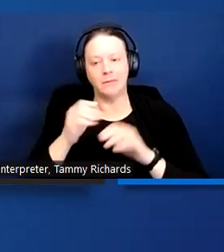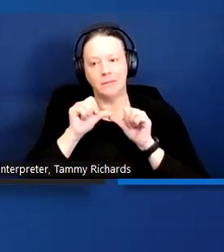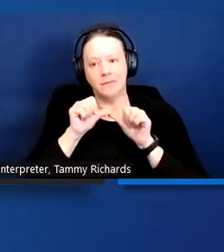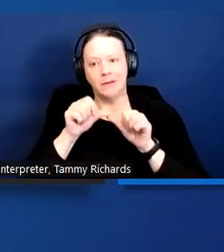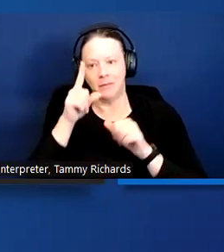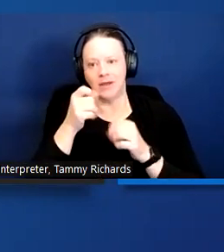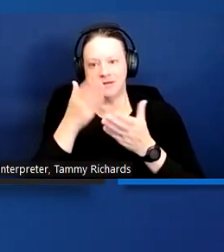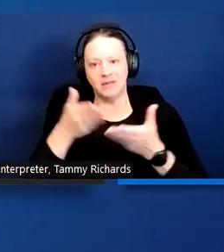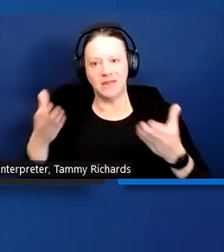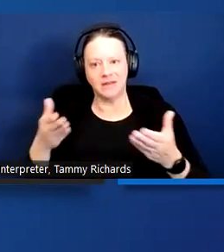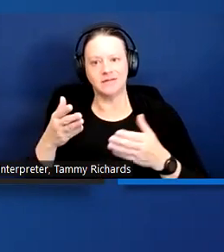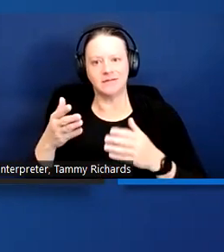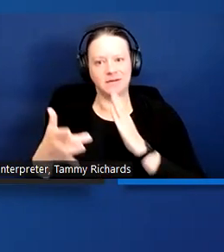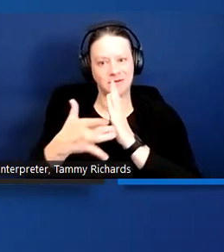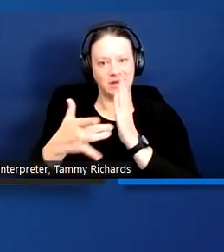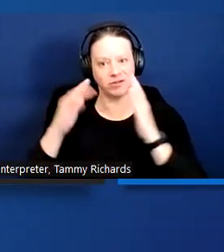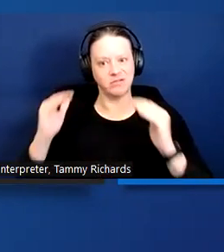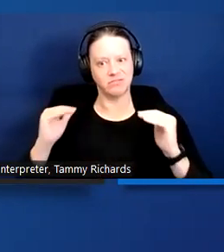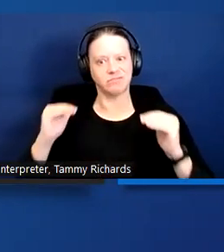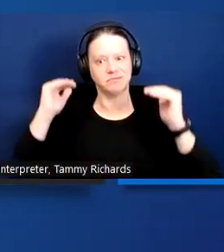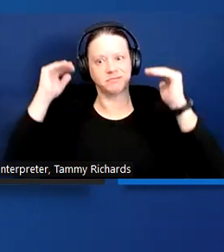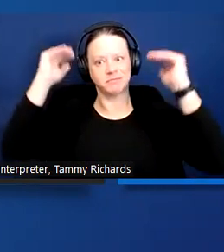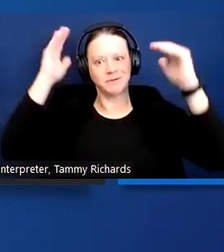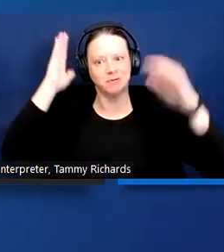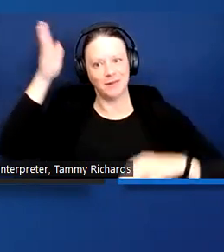applies to upgrade as well. So